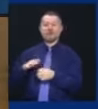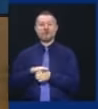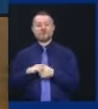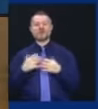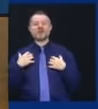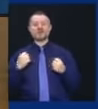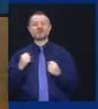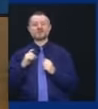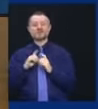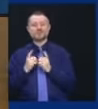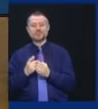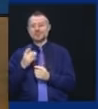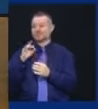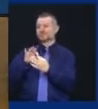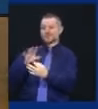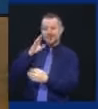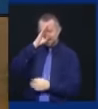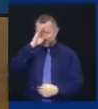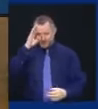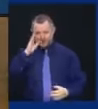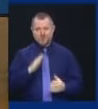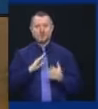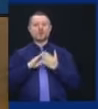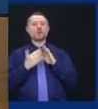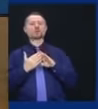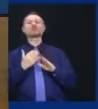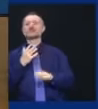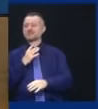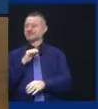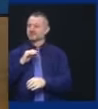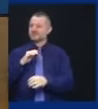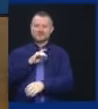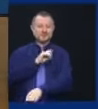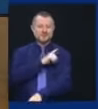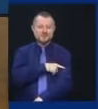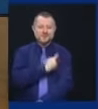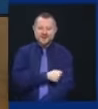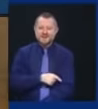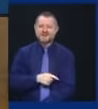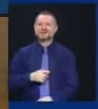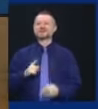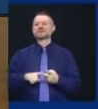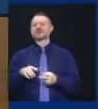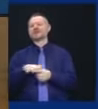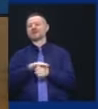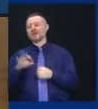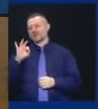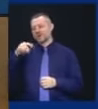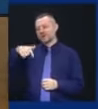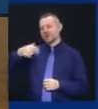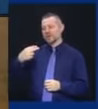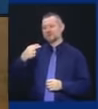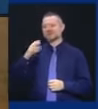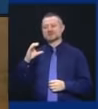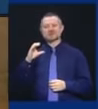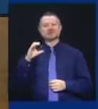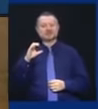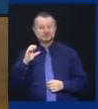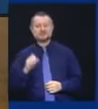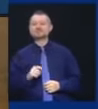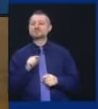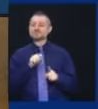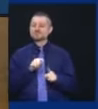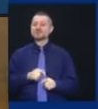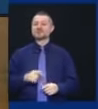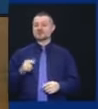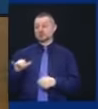hospitals, local community-based clinics, local FQHCs, and make the houses of worship,